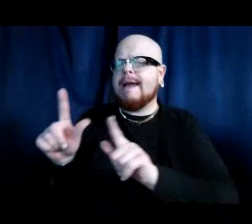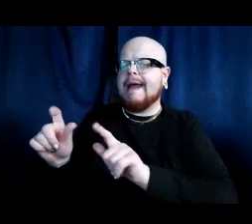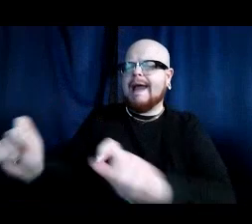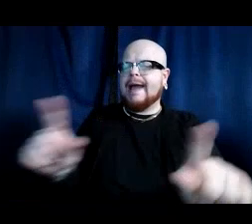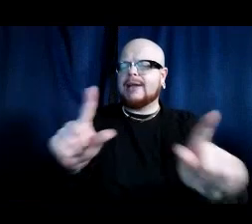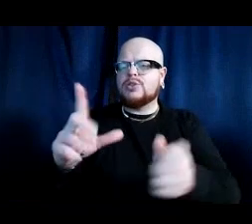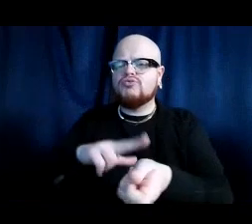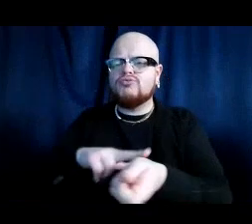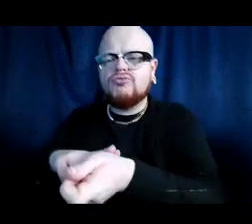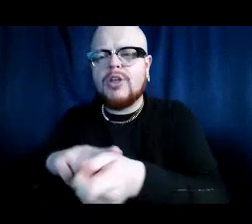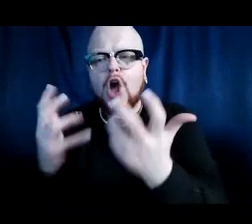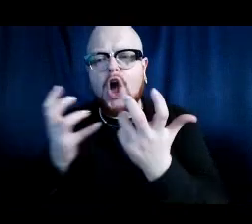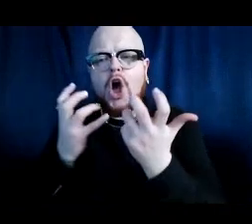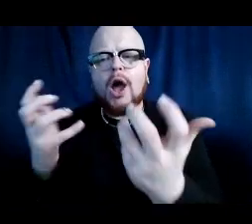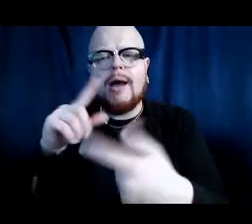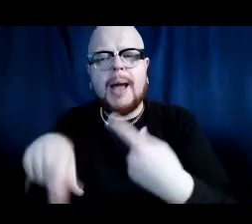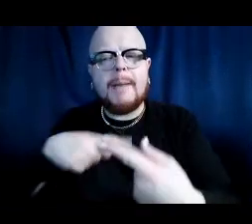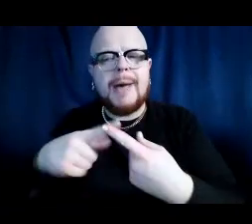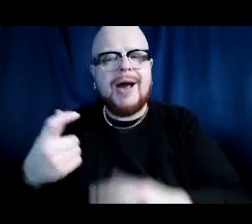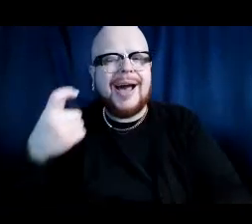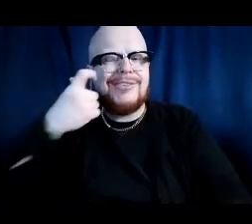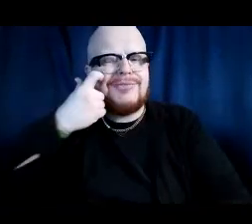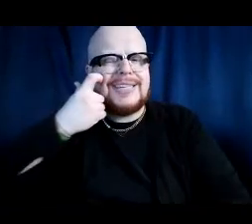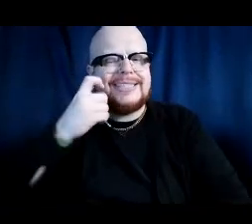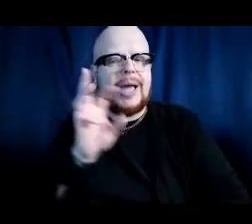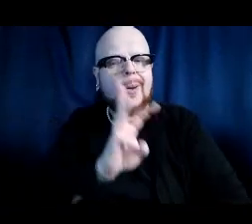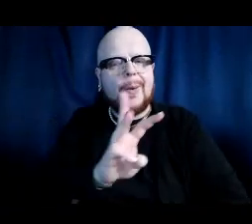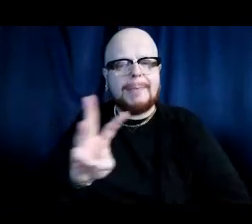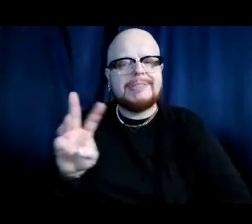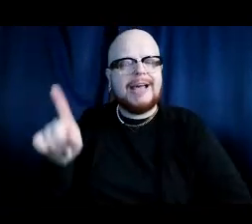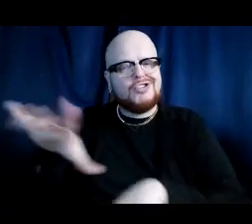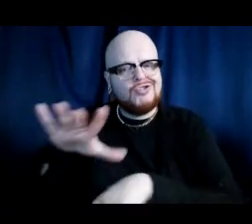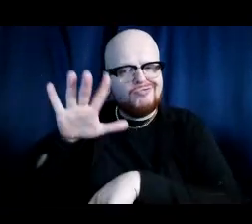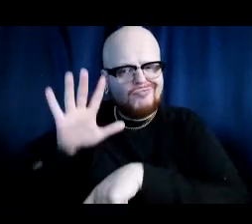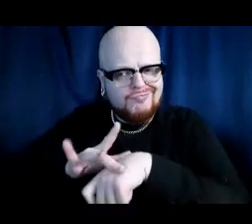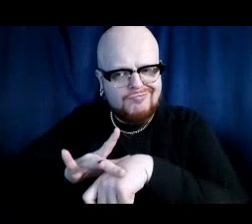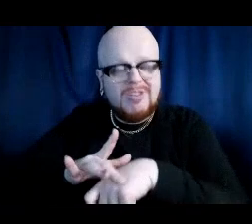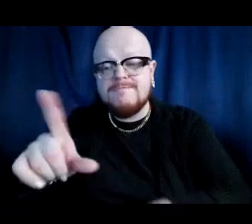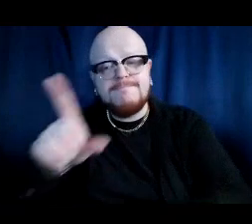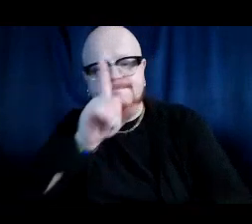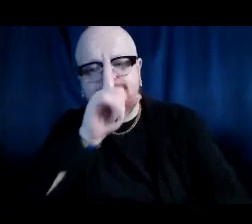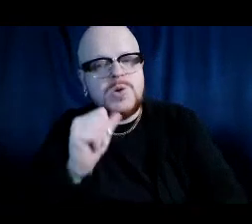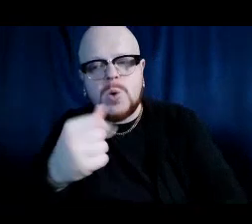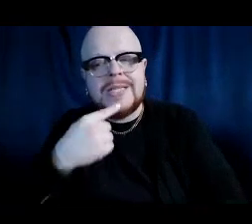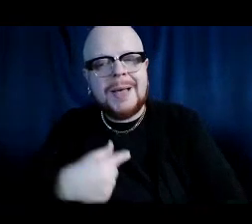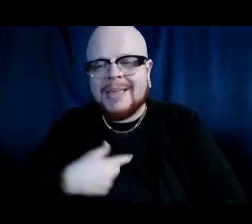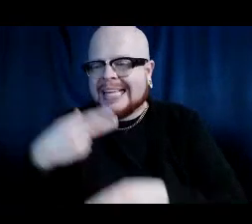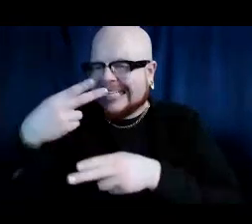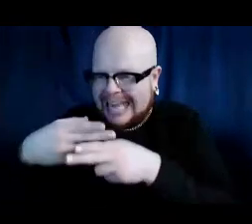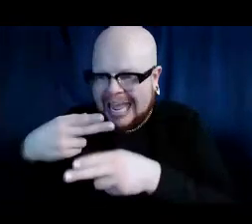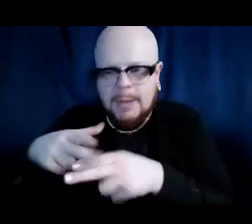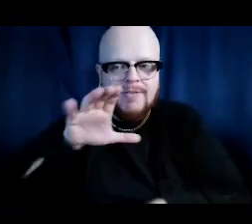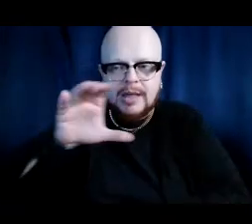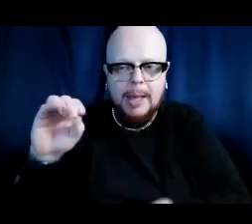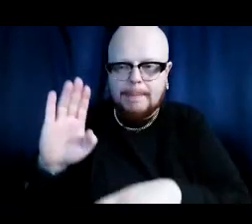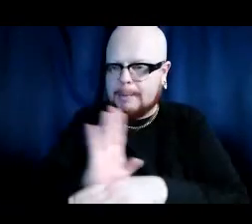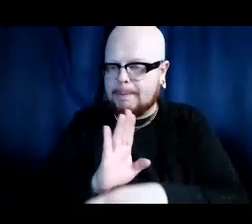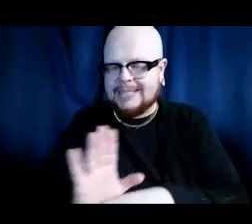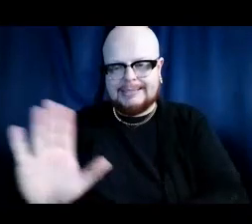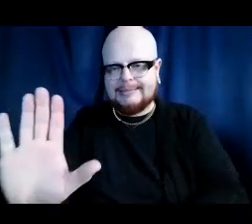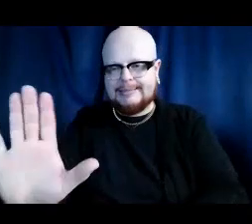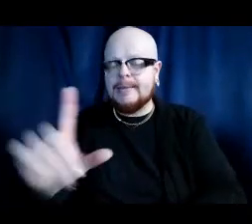So now, without mentioning specific names of companies and websites, who has an example to share of a website